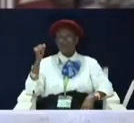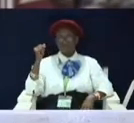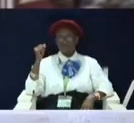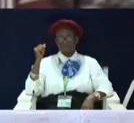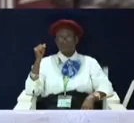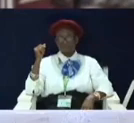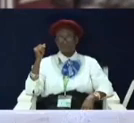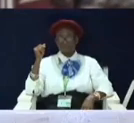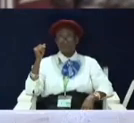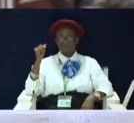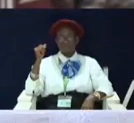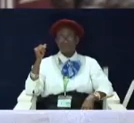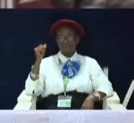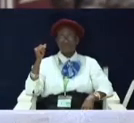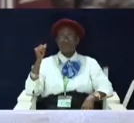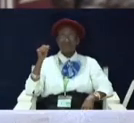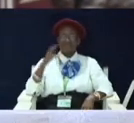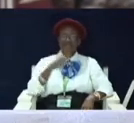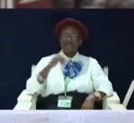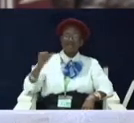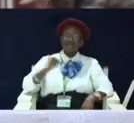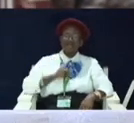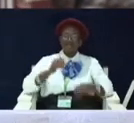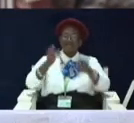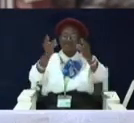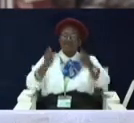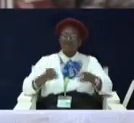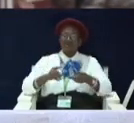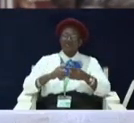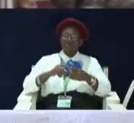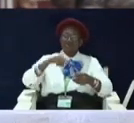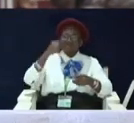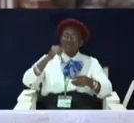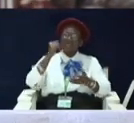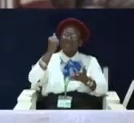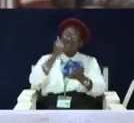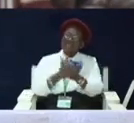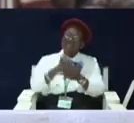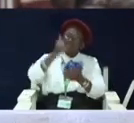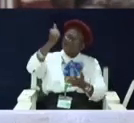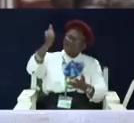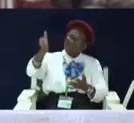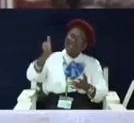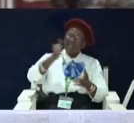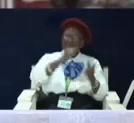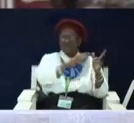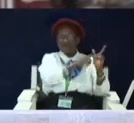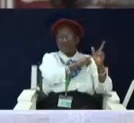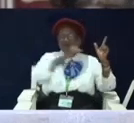And I want to say amen, Lord. Amen. Amen.